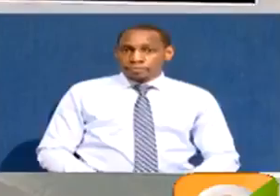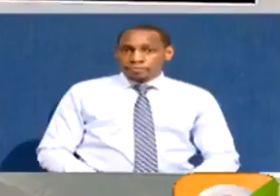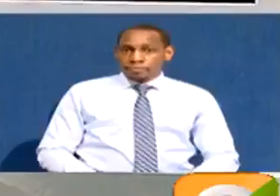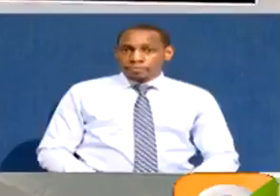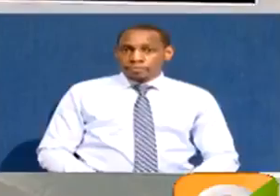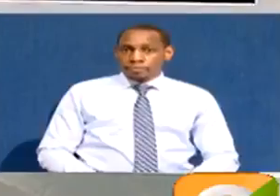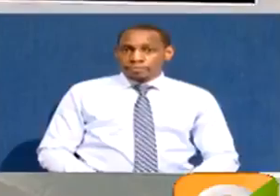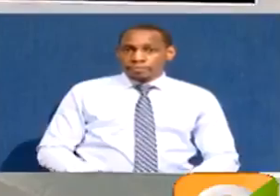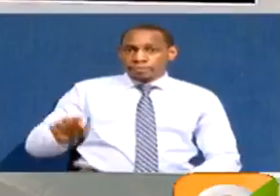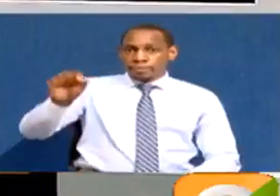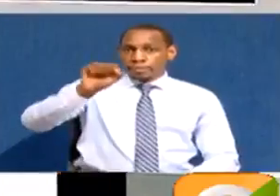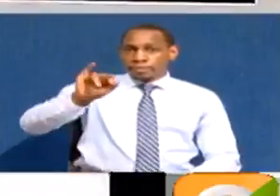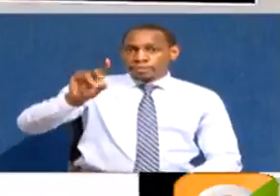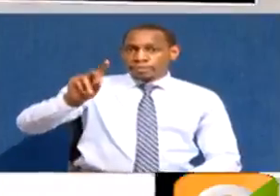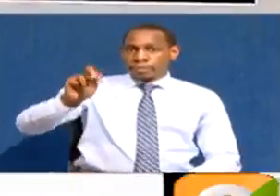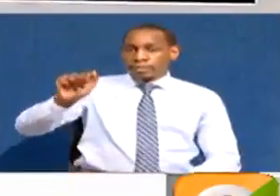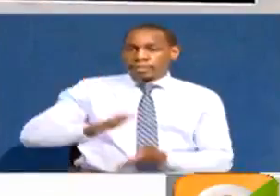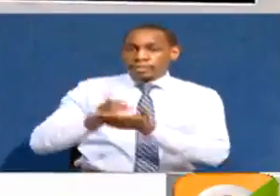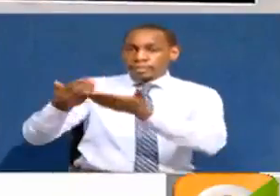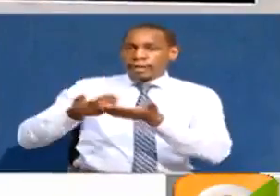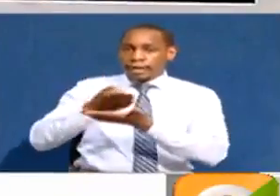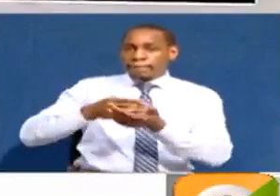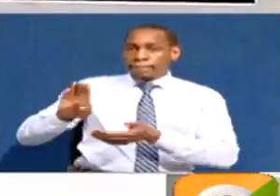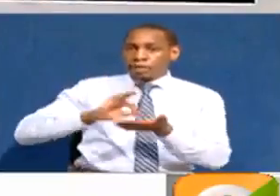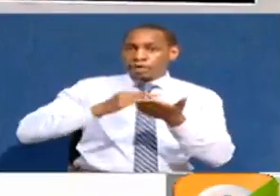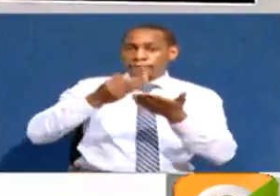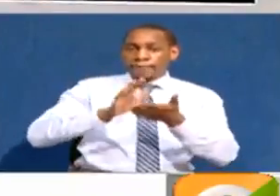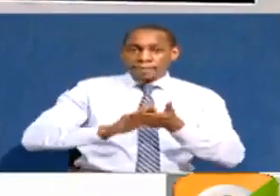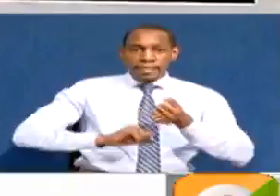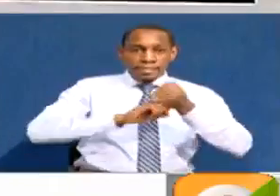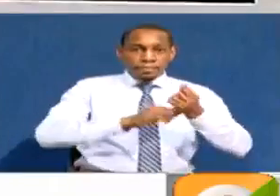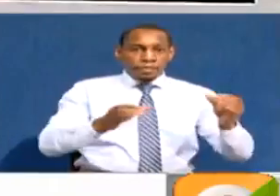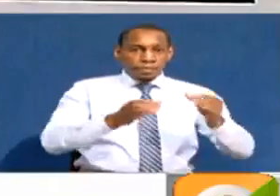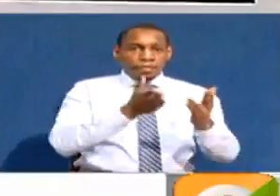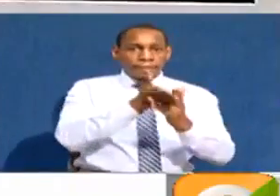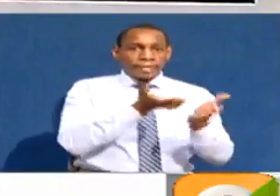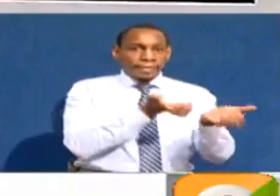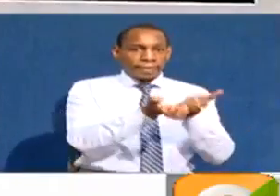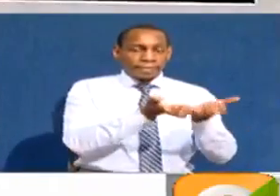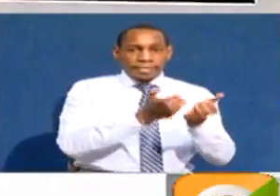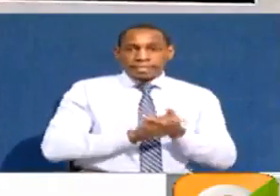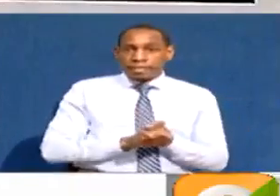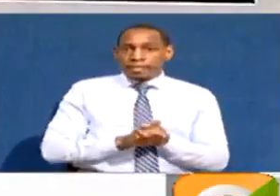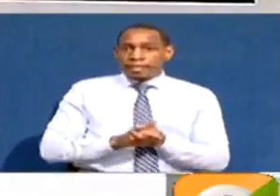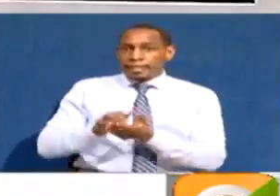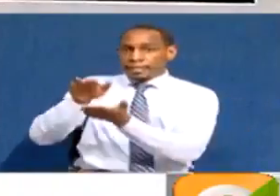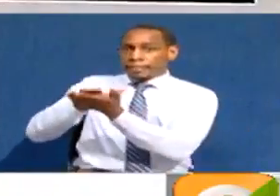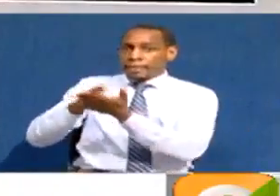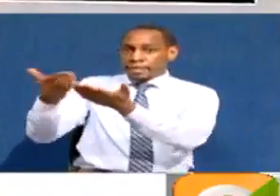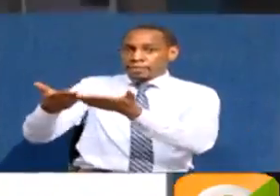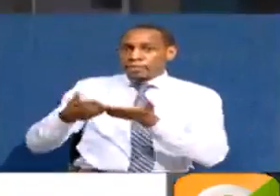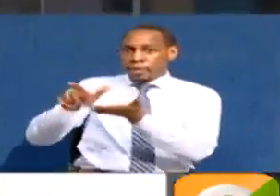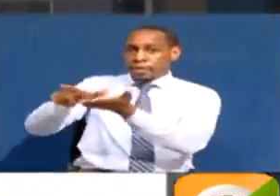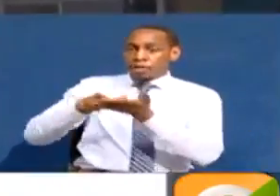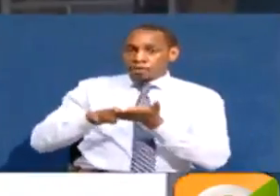Business news, Sidian Bank has received $500 million funding to support the small and medium enterprises in the country. The lender has received a